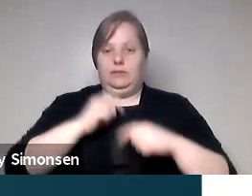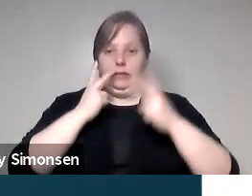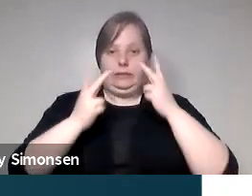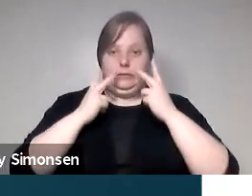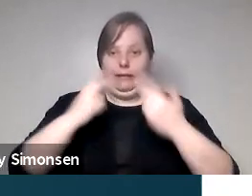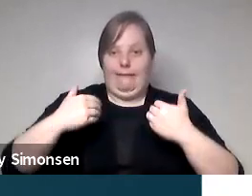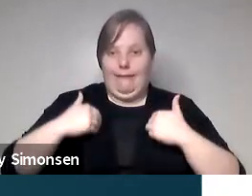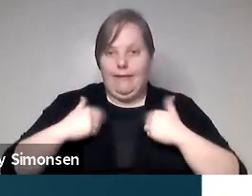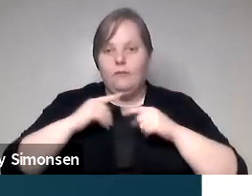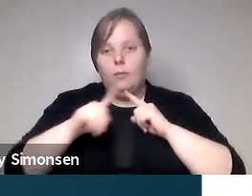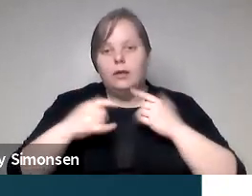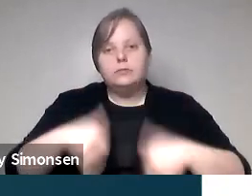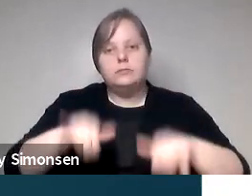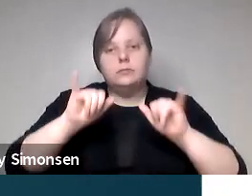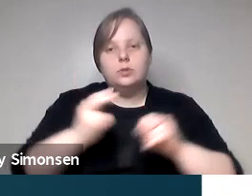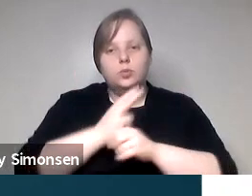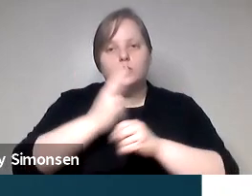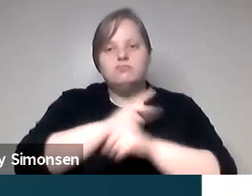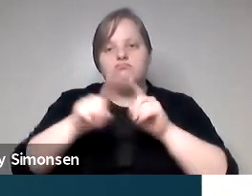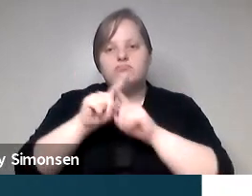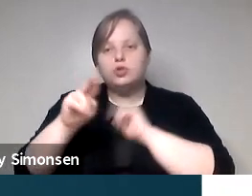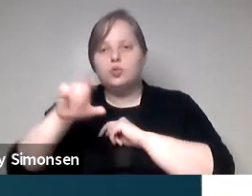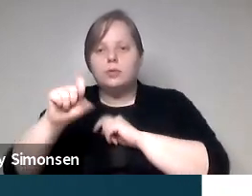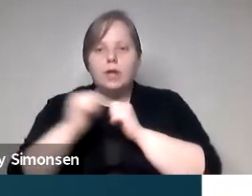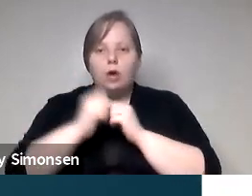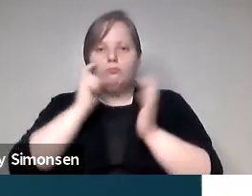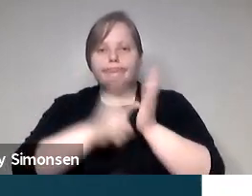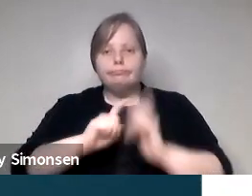still using these tools.